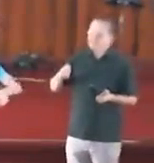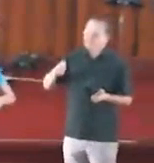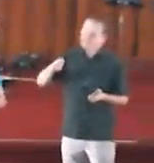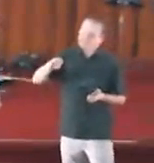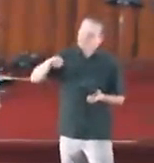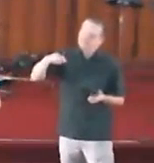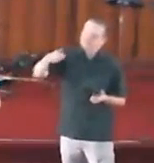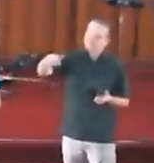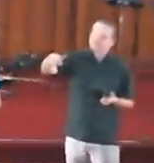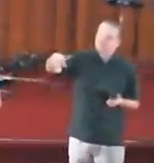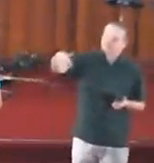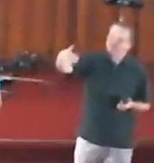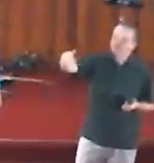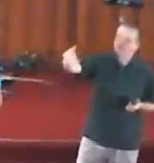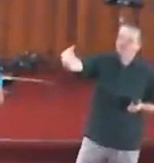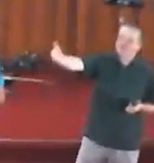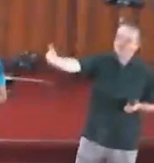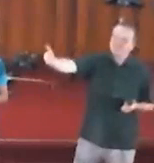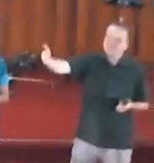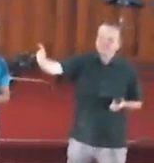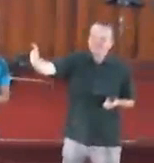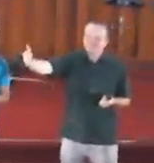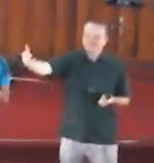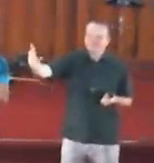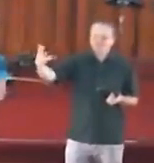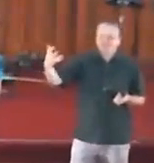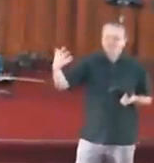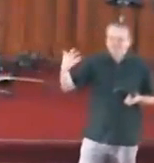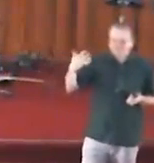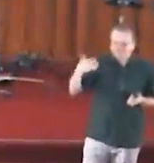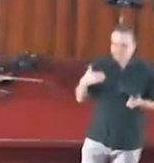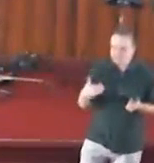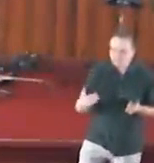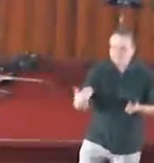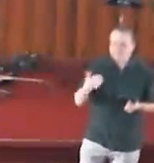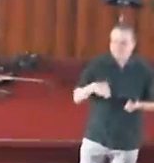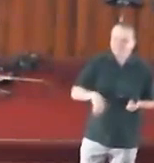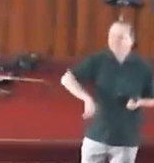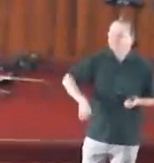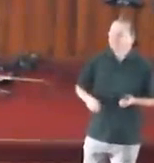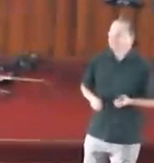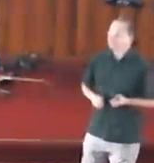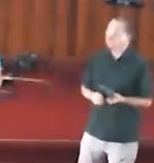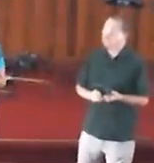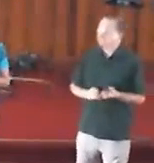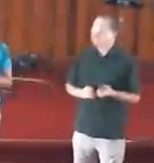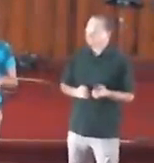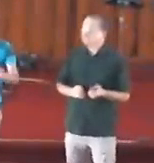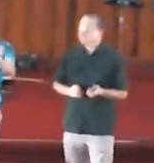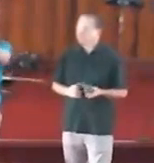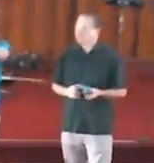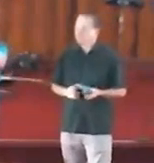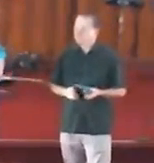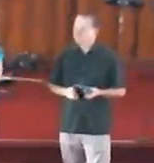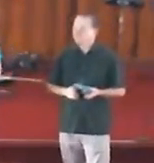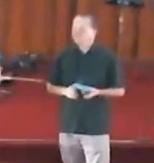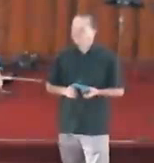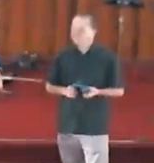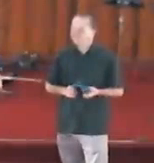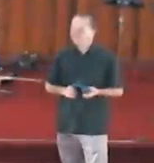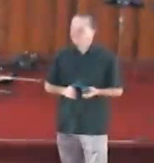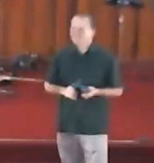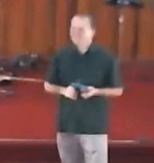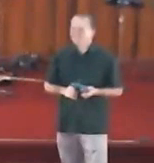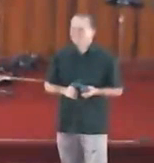A veces Dios está haciendo una obra y nosotros lo analizamos con la ciencia. Sometimes God is working and we